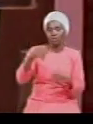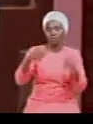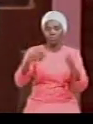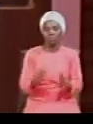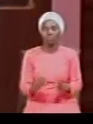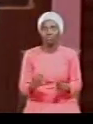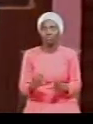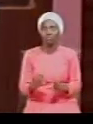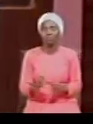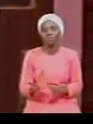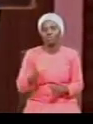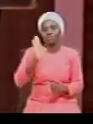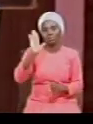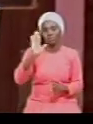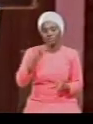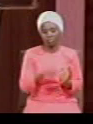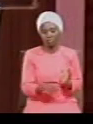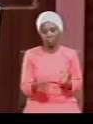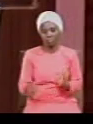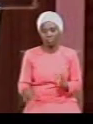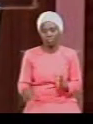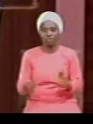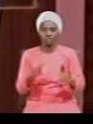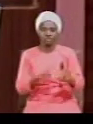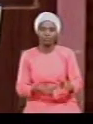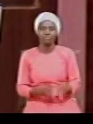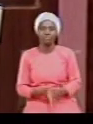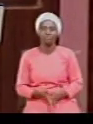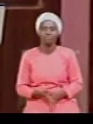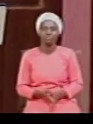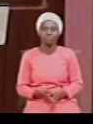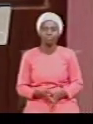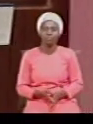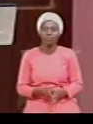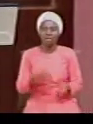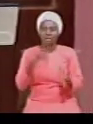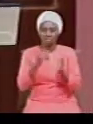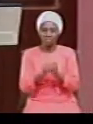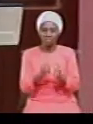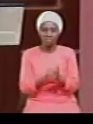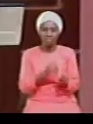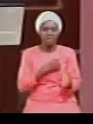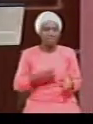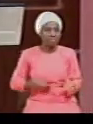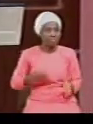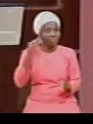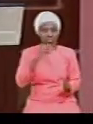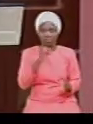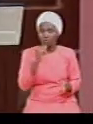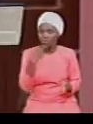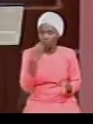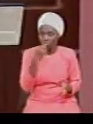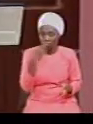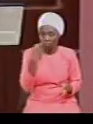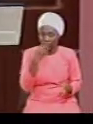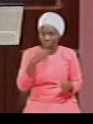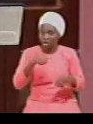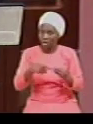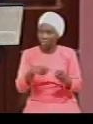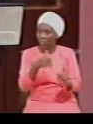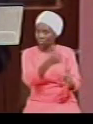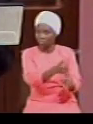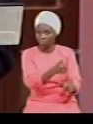footstool. You see, it's quoted again. And he said, David was not talking about himself. He was